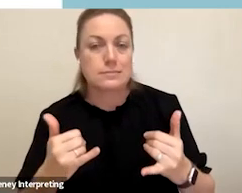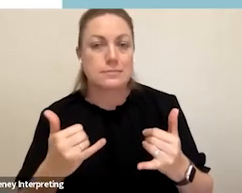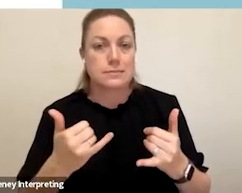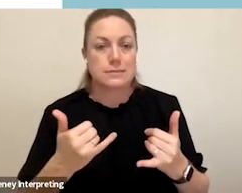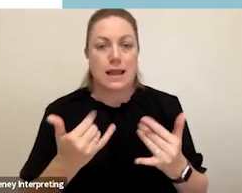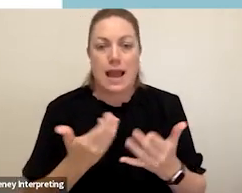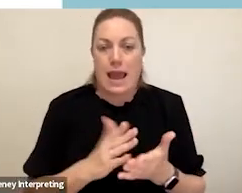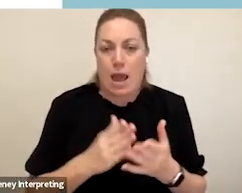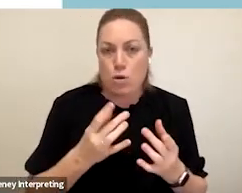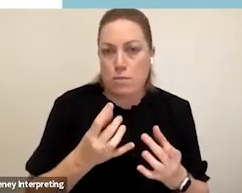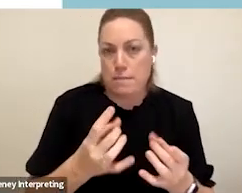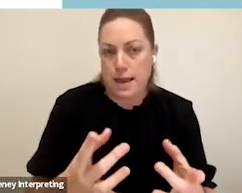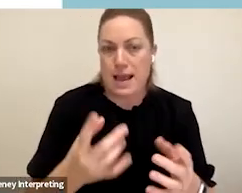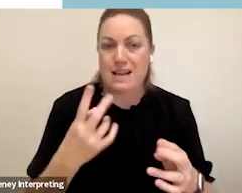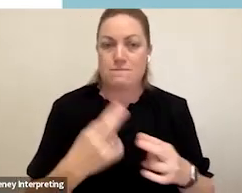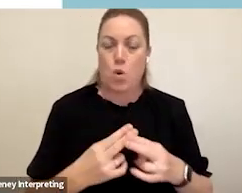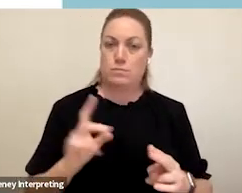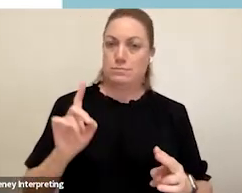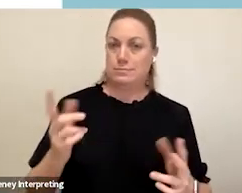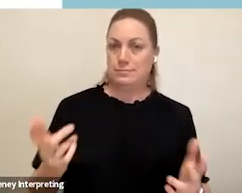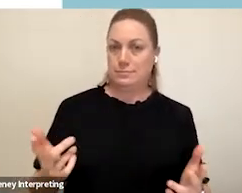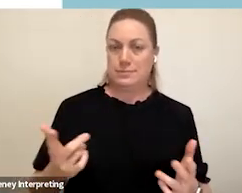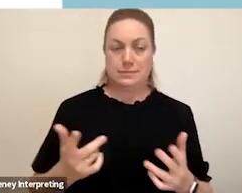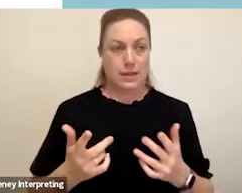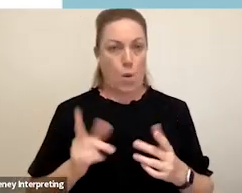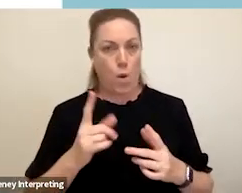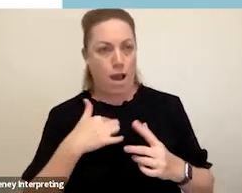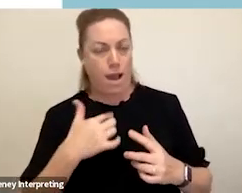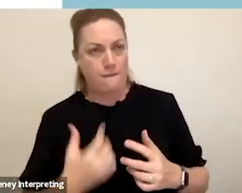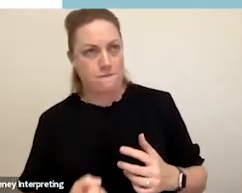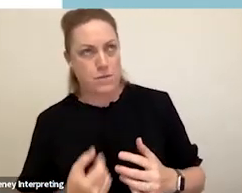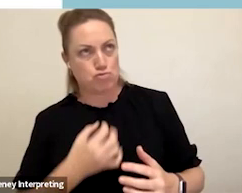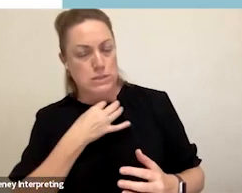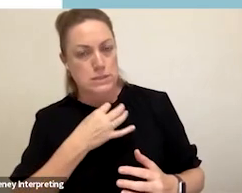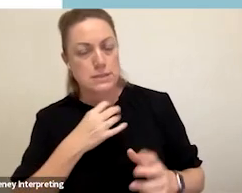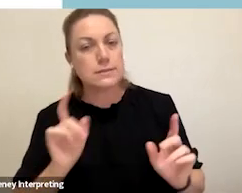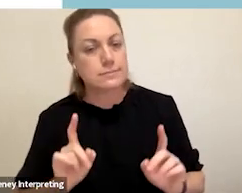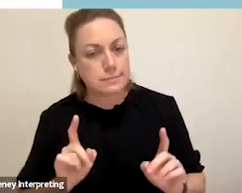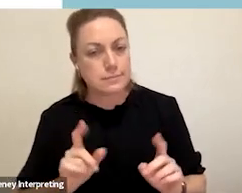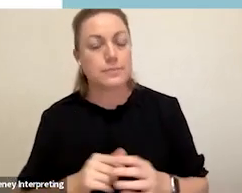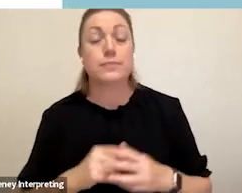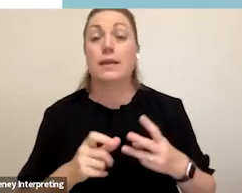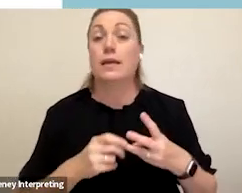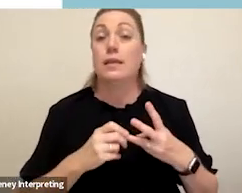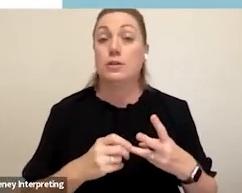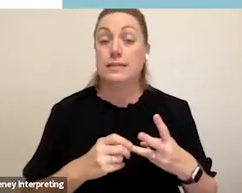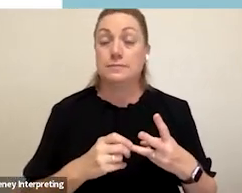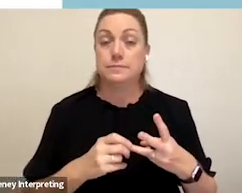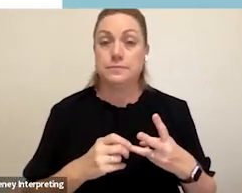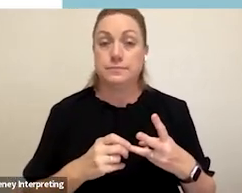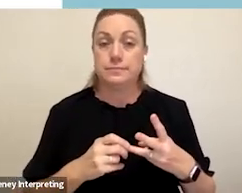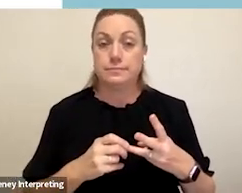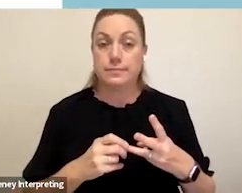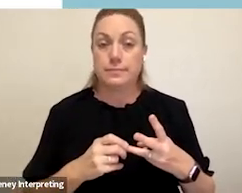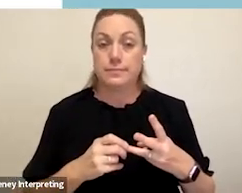moment, as well as learn about what risks are posed to us. And then in step 3, we combine those